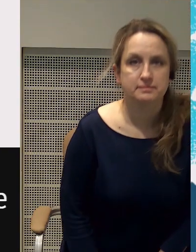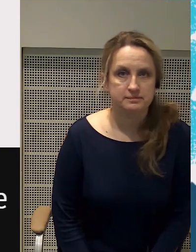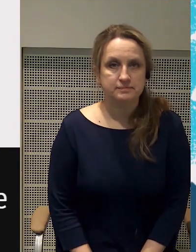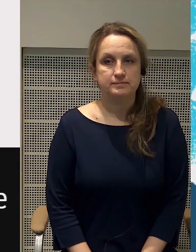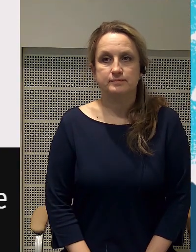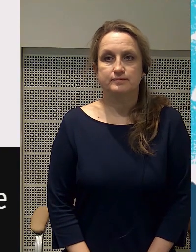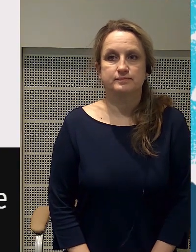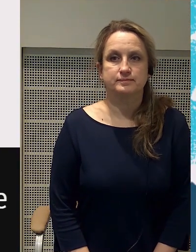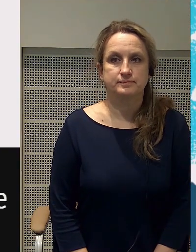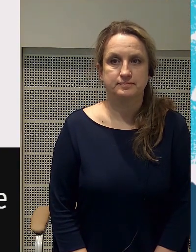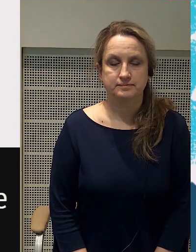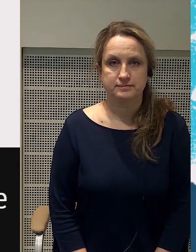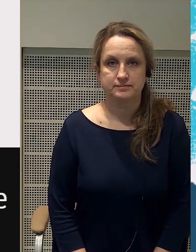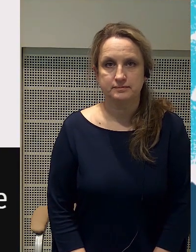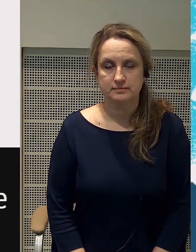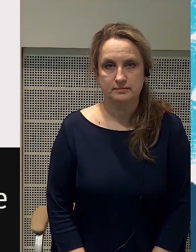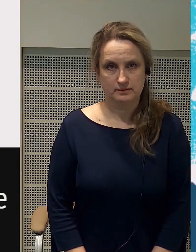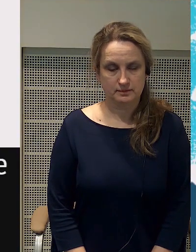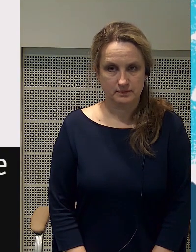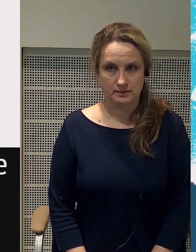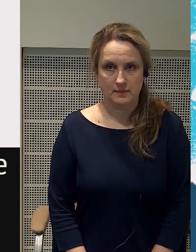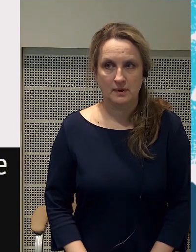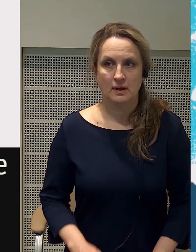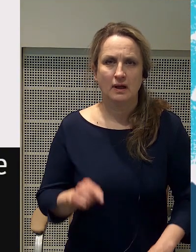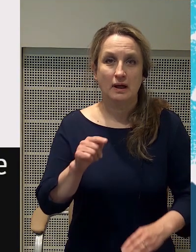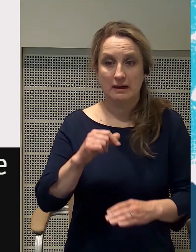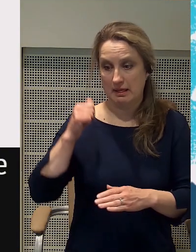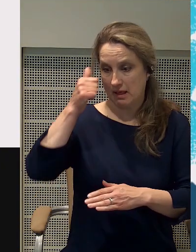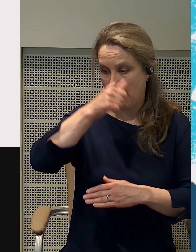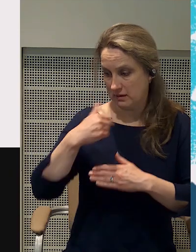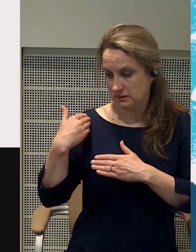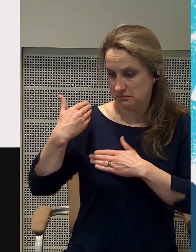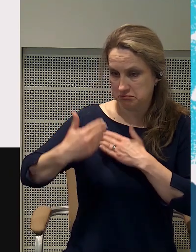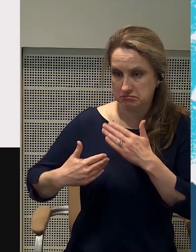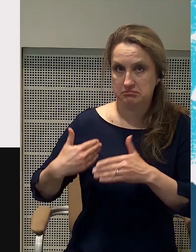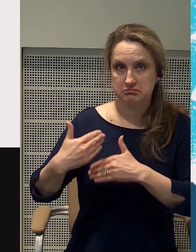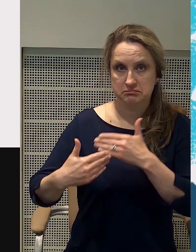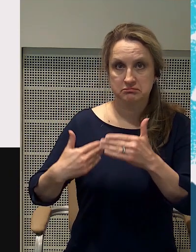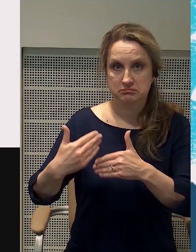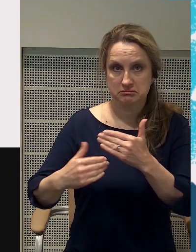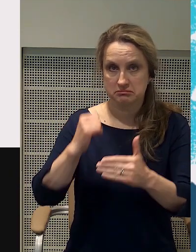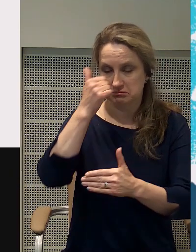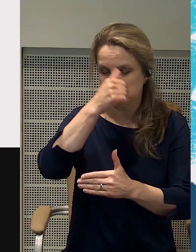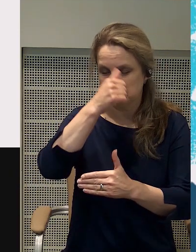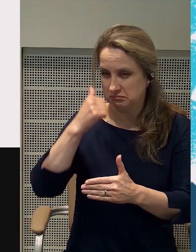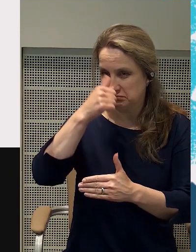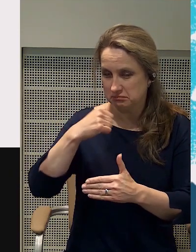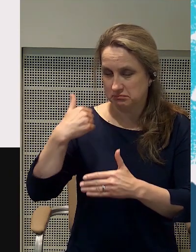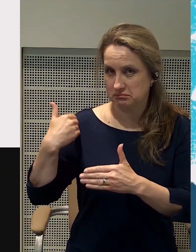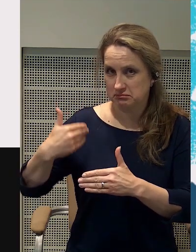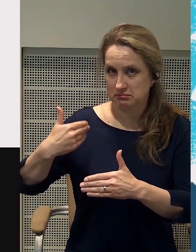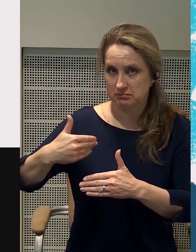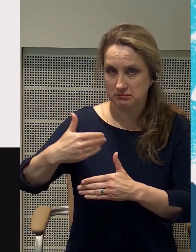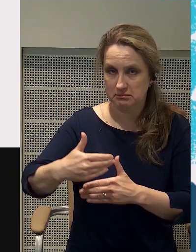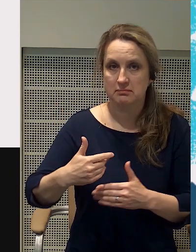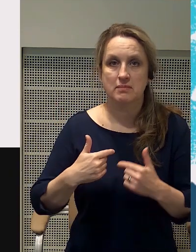as researcher, and as a person working in the pharmaceutical industry, I have realized that there were many challenges